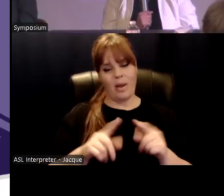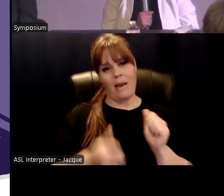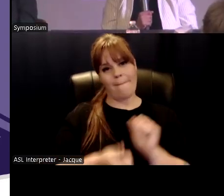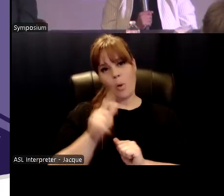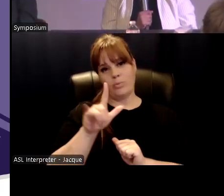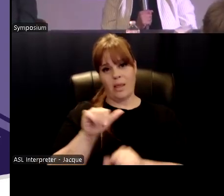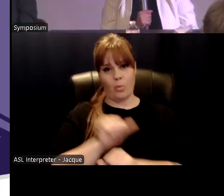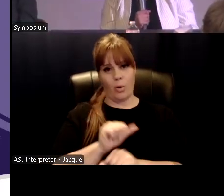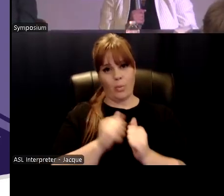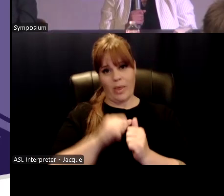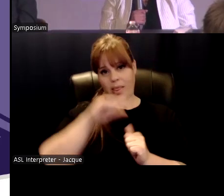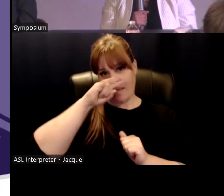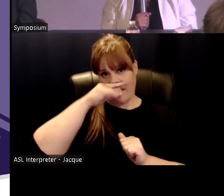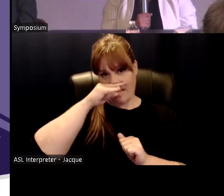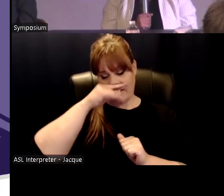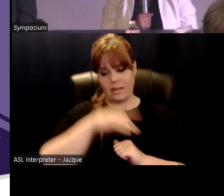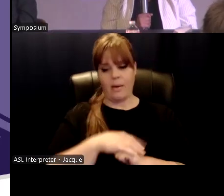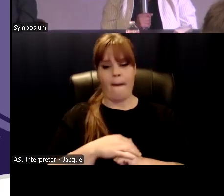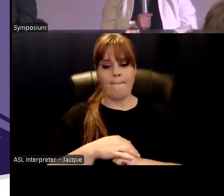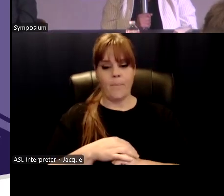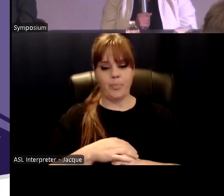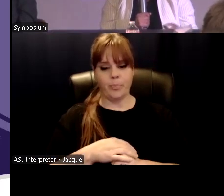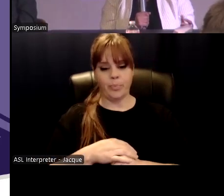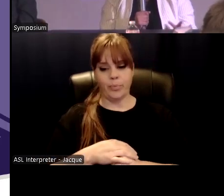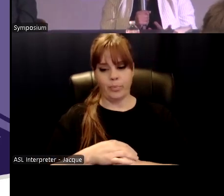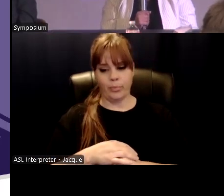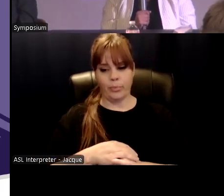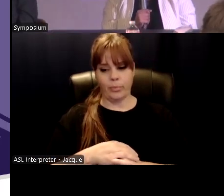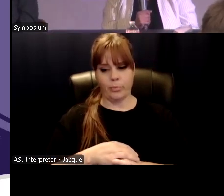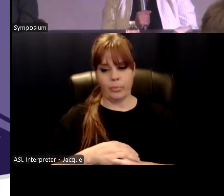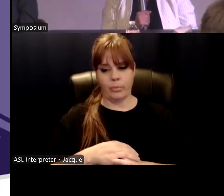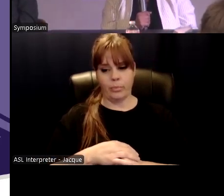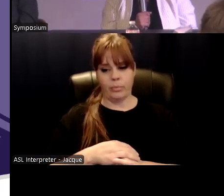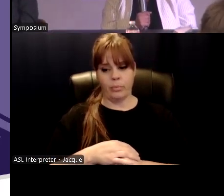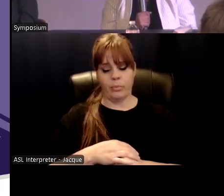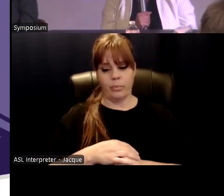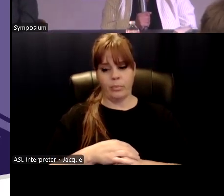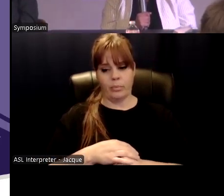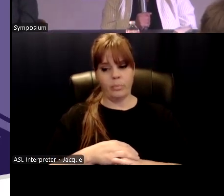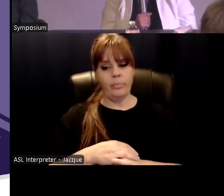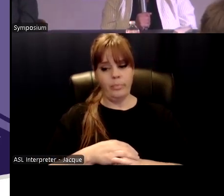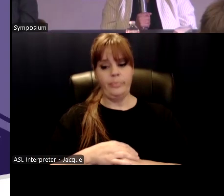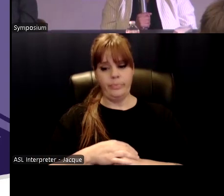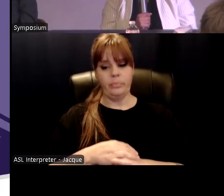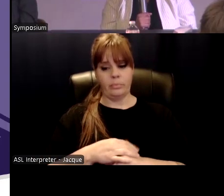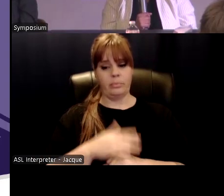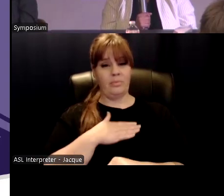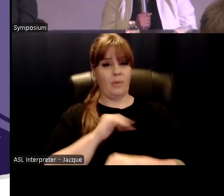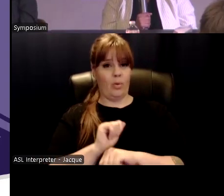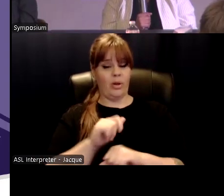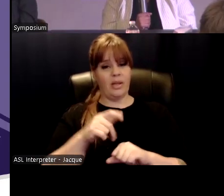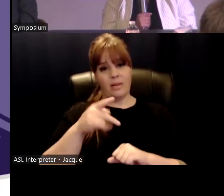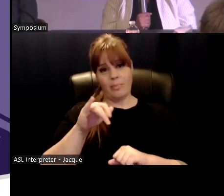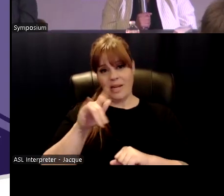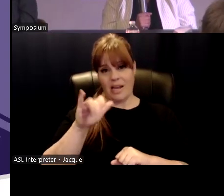kids. And so I can take a page from my work in the pediatric clinic, which is